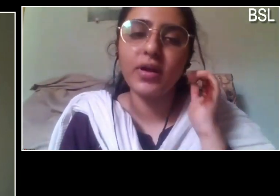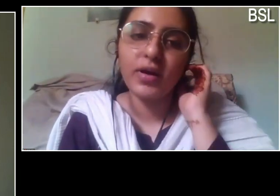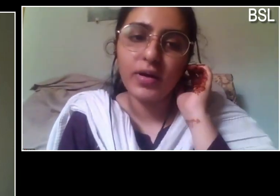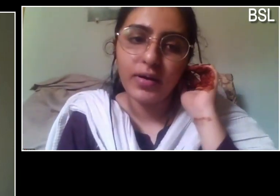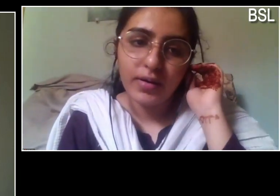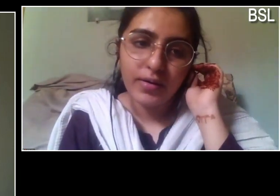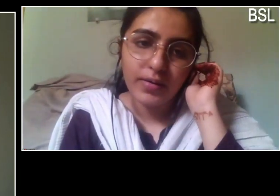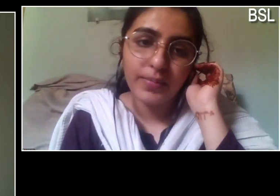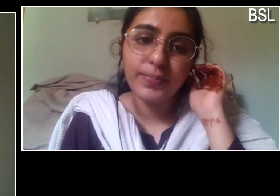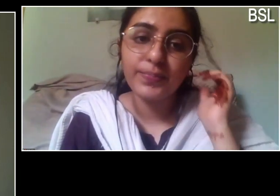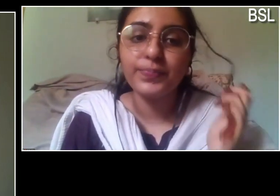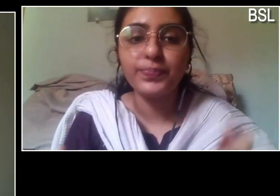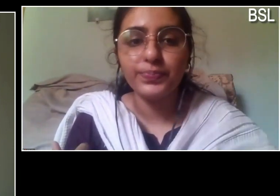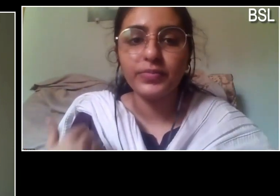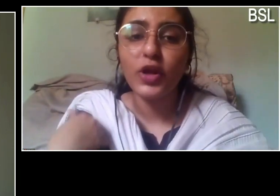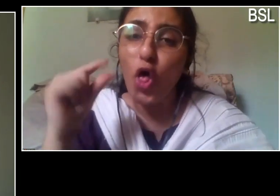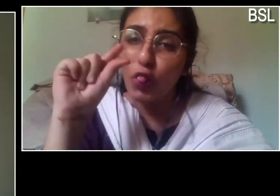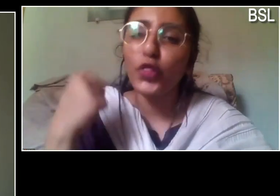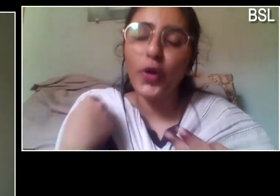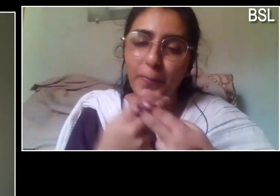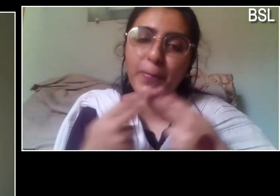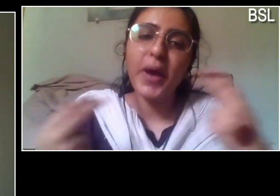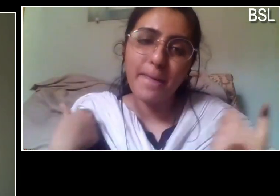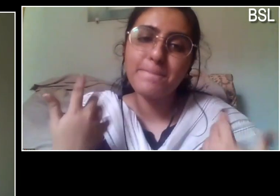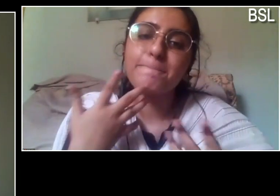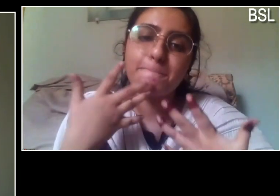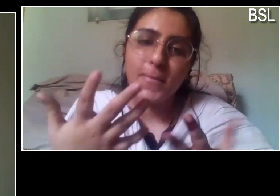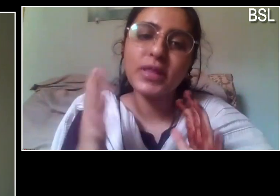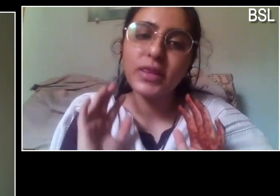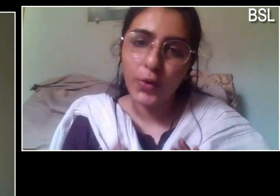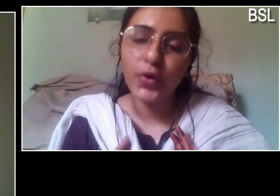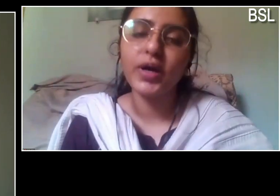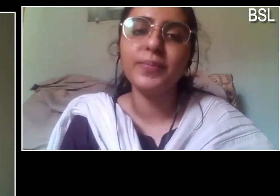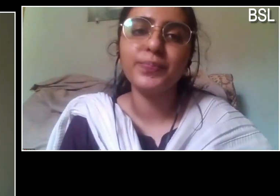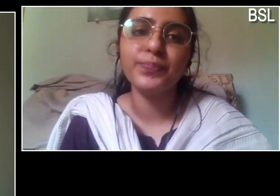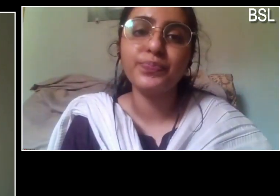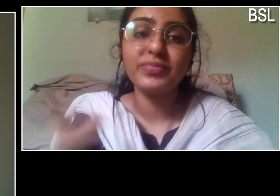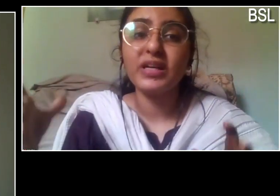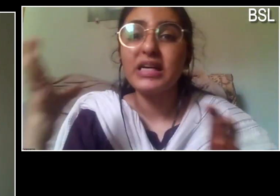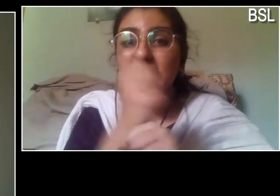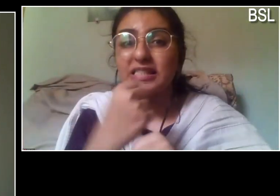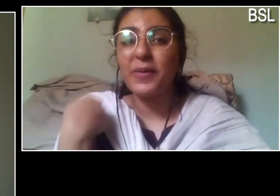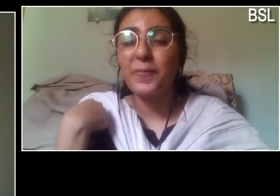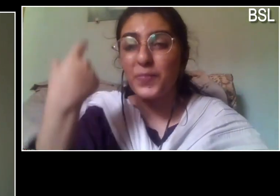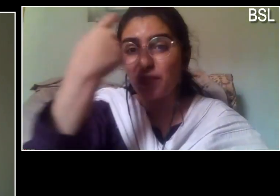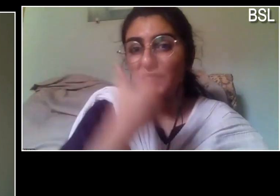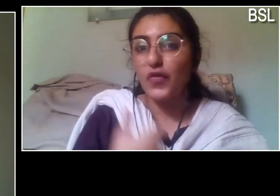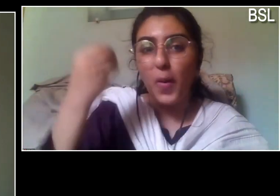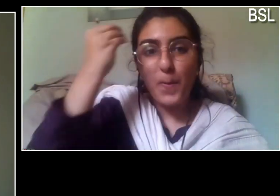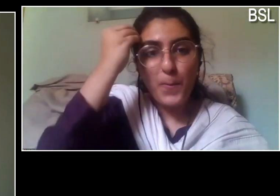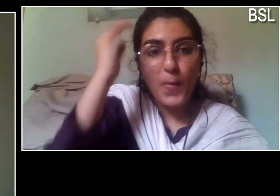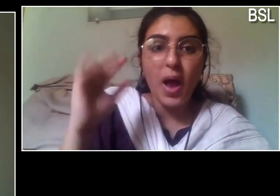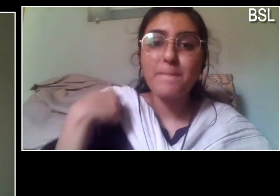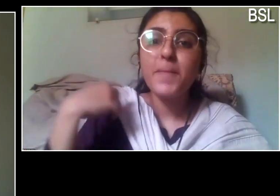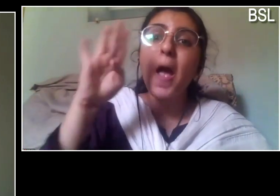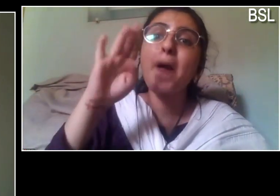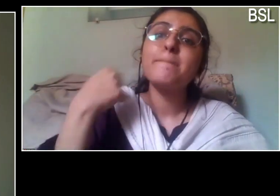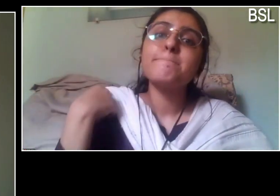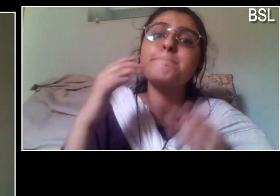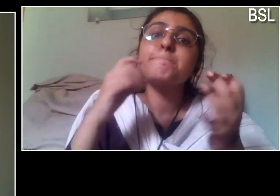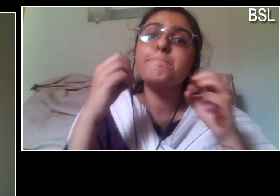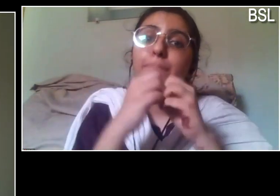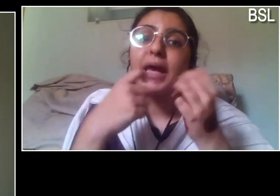I can definitely share a little bit with you. As some of you know, I am based in Brazil, and